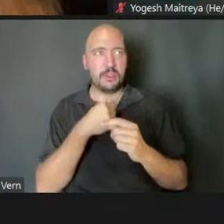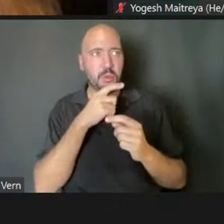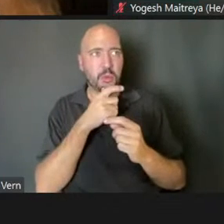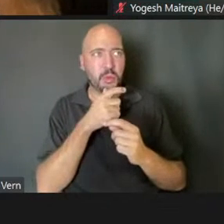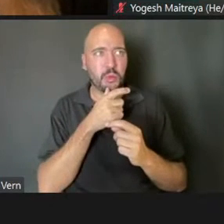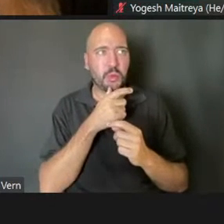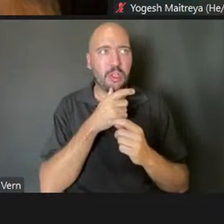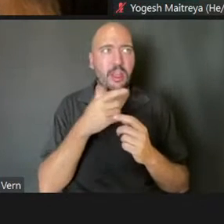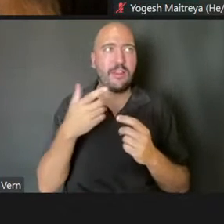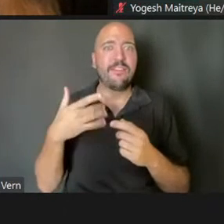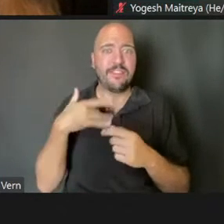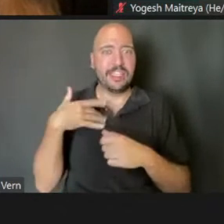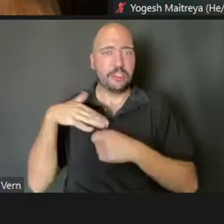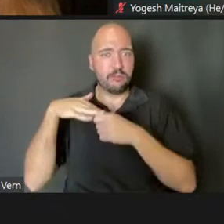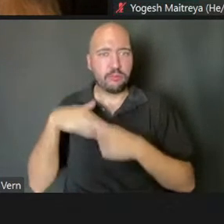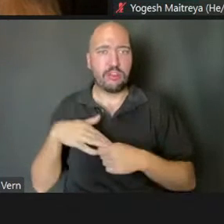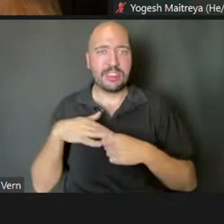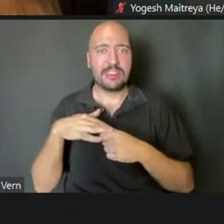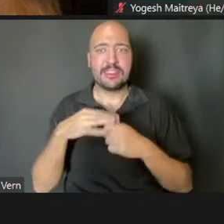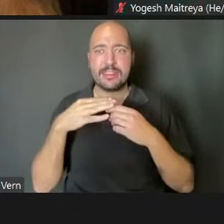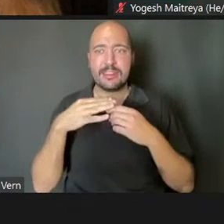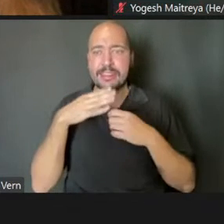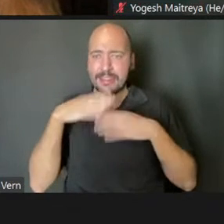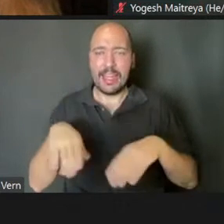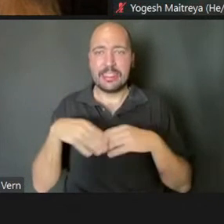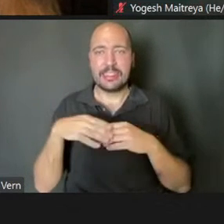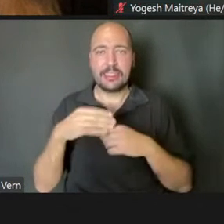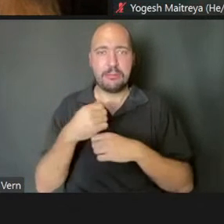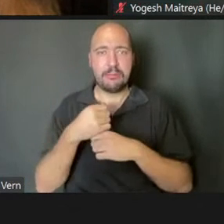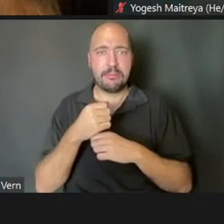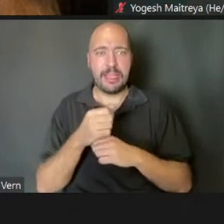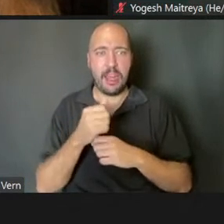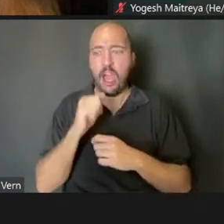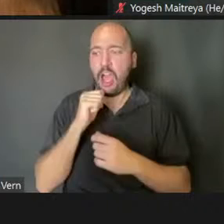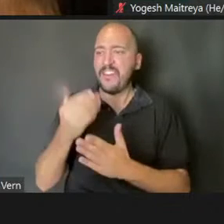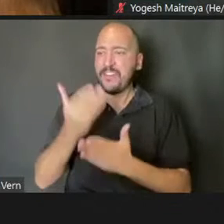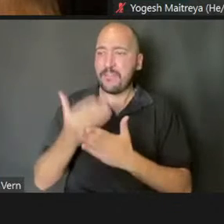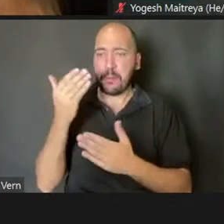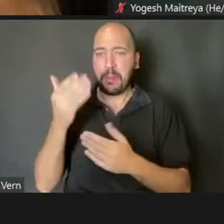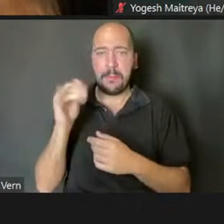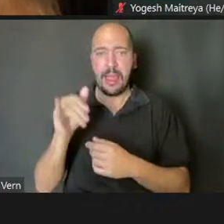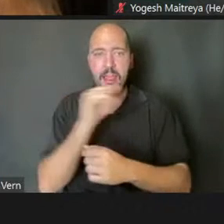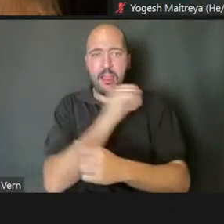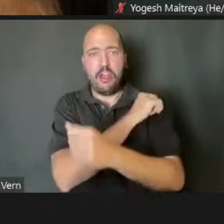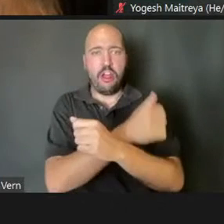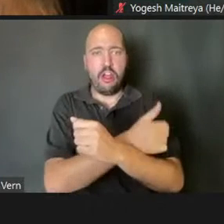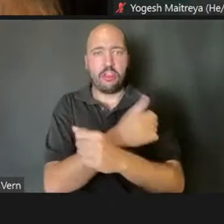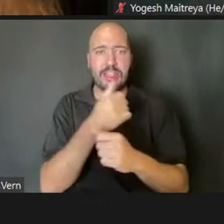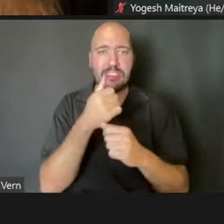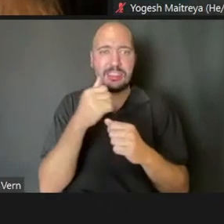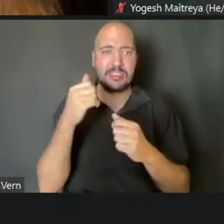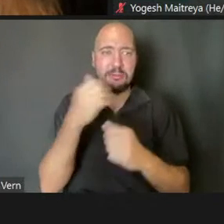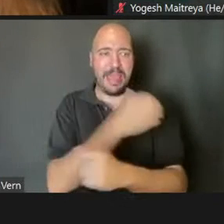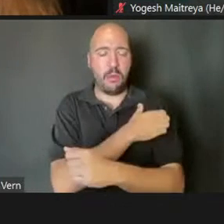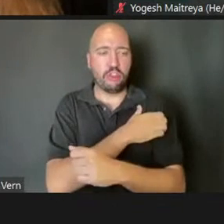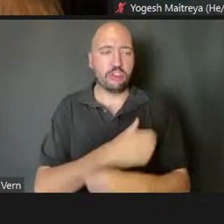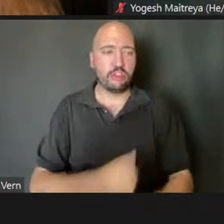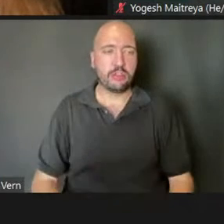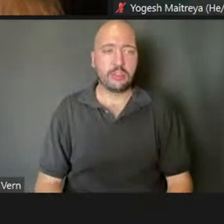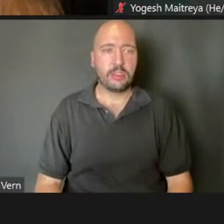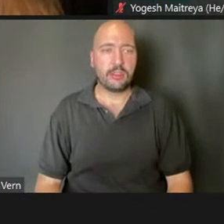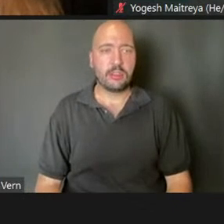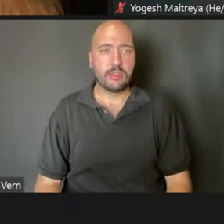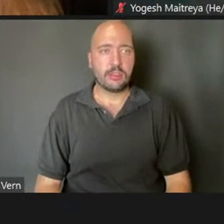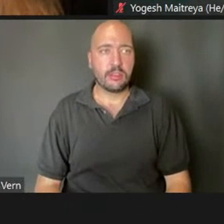been oppressed, silenced, and made unverifiable by authorized powers.